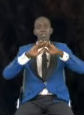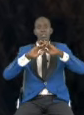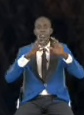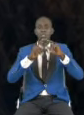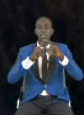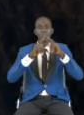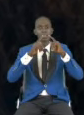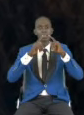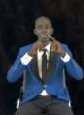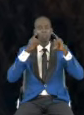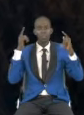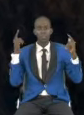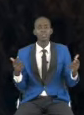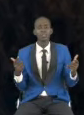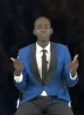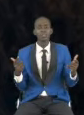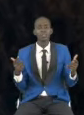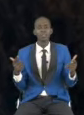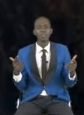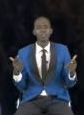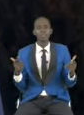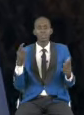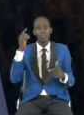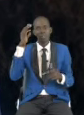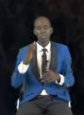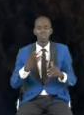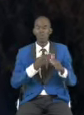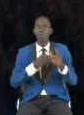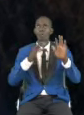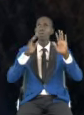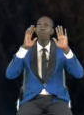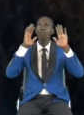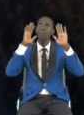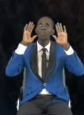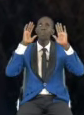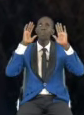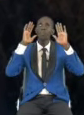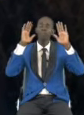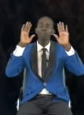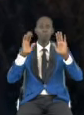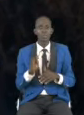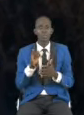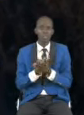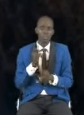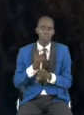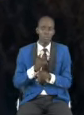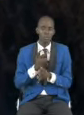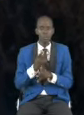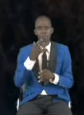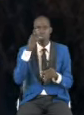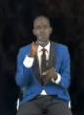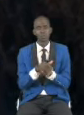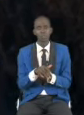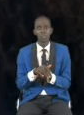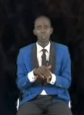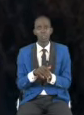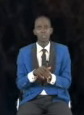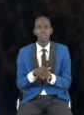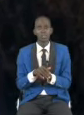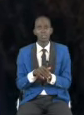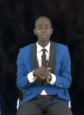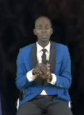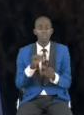and terrible God that keepeth covenant, is the God of heaven, he keepeth covenant, that's